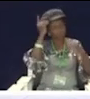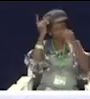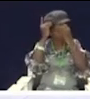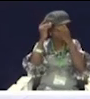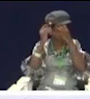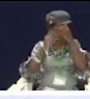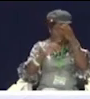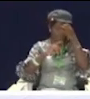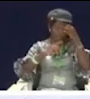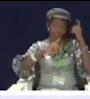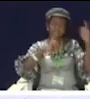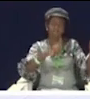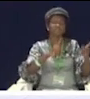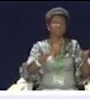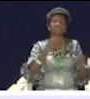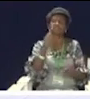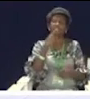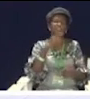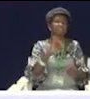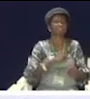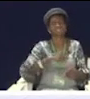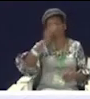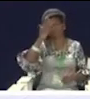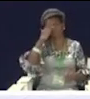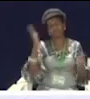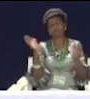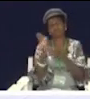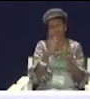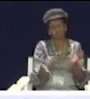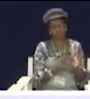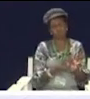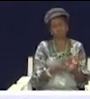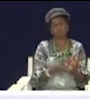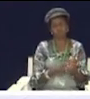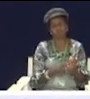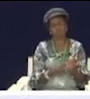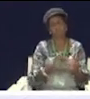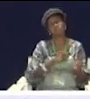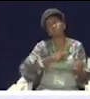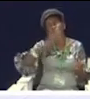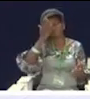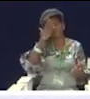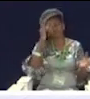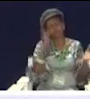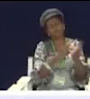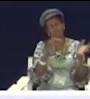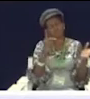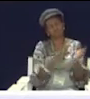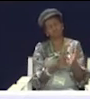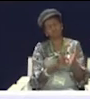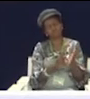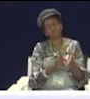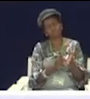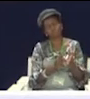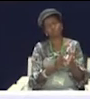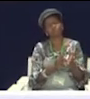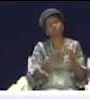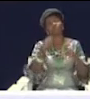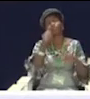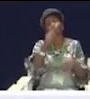said, I know Jesus. I know Paul.